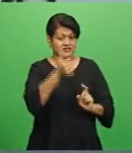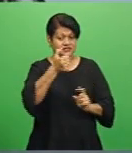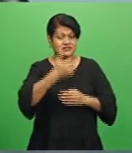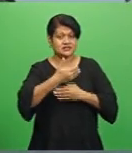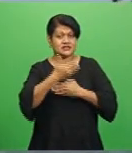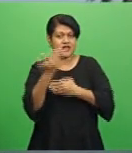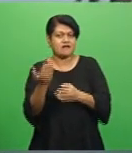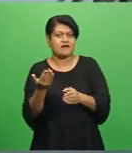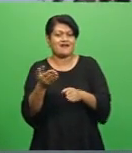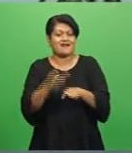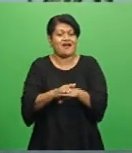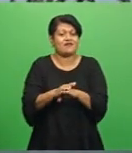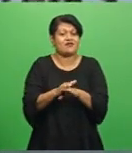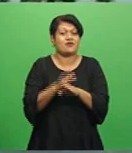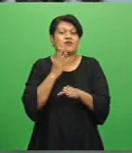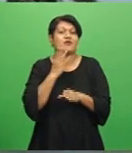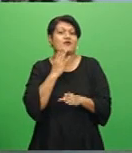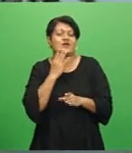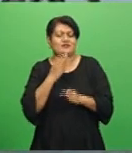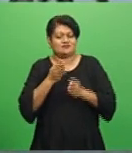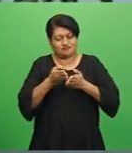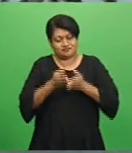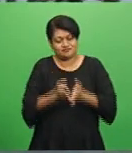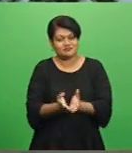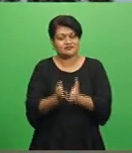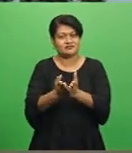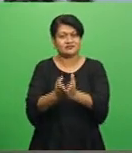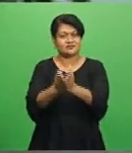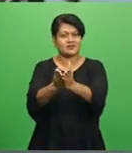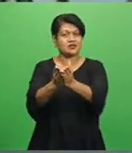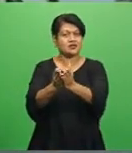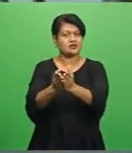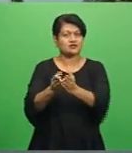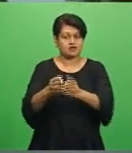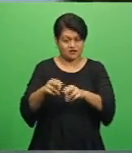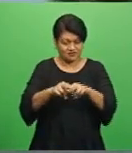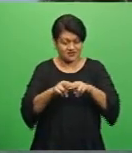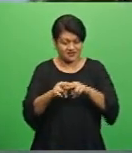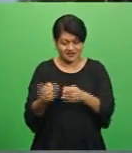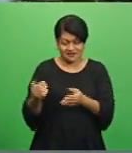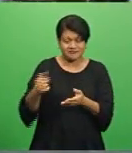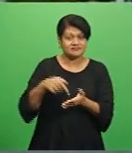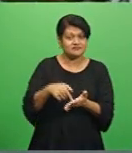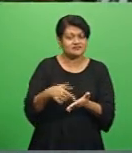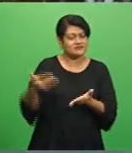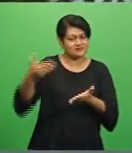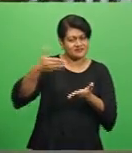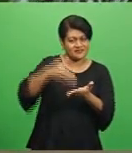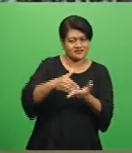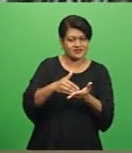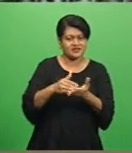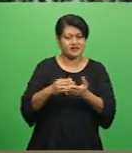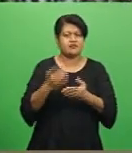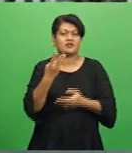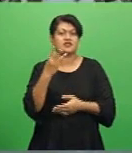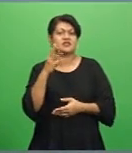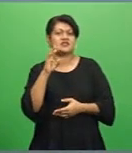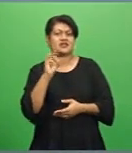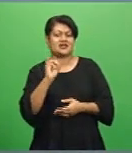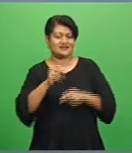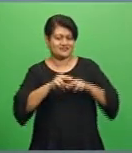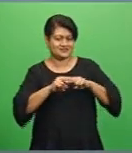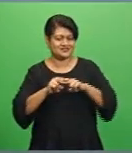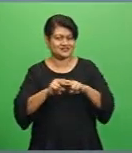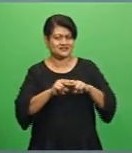were sailing to Fiji, leaving Brisbane on December 24th and arriving in Fiji on the 30th. Rainima says the